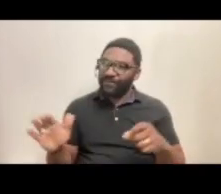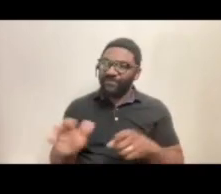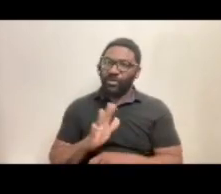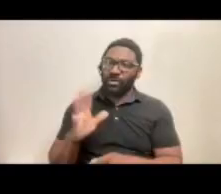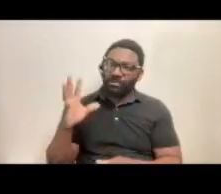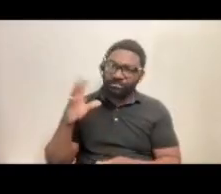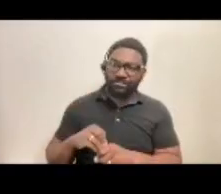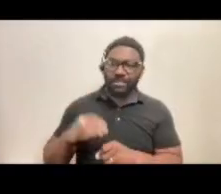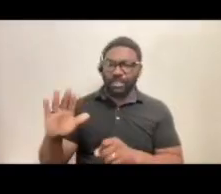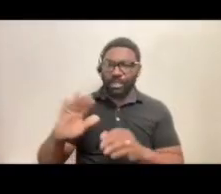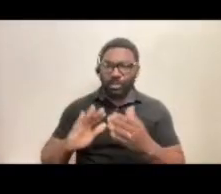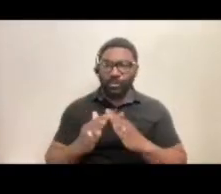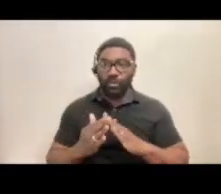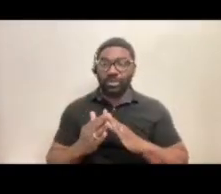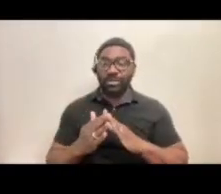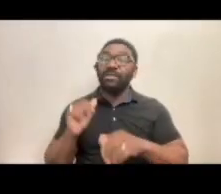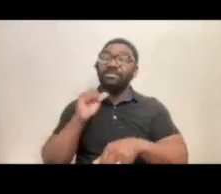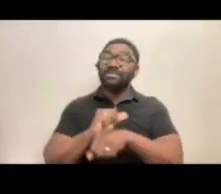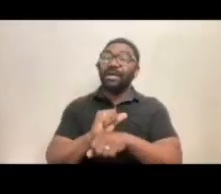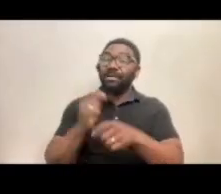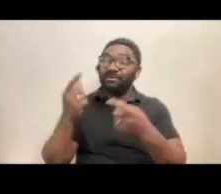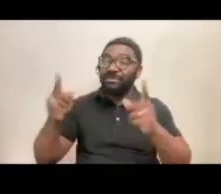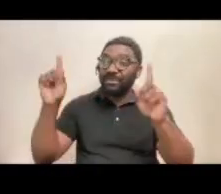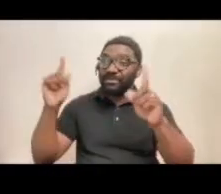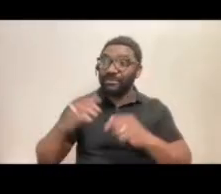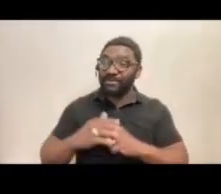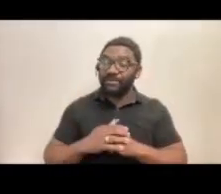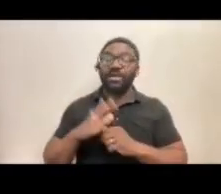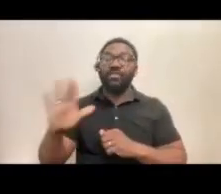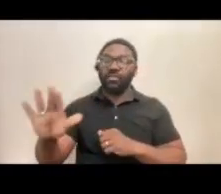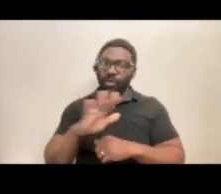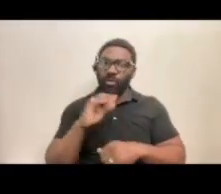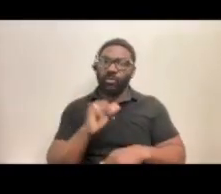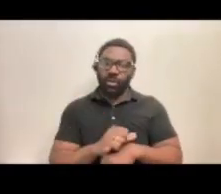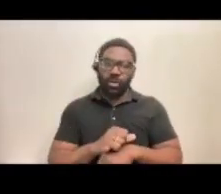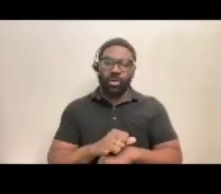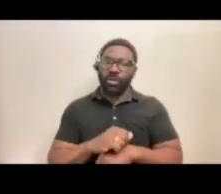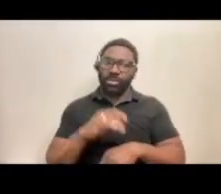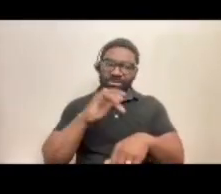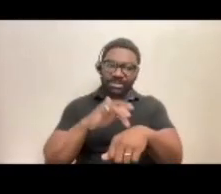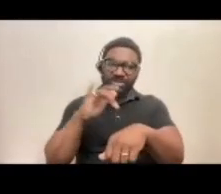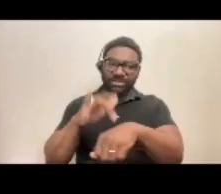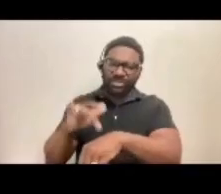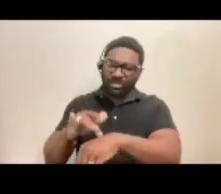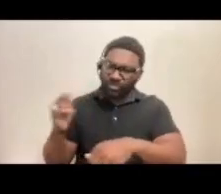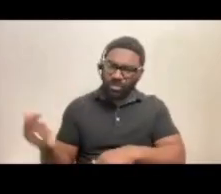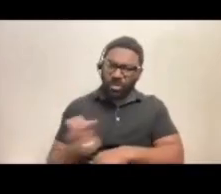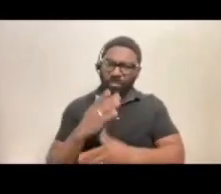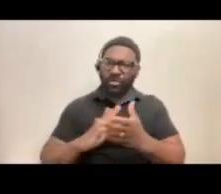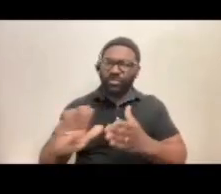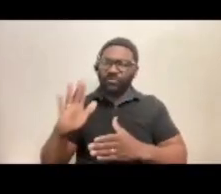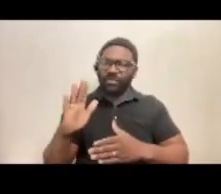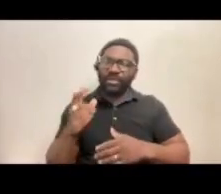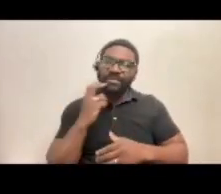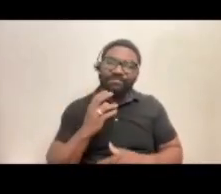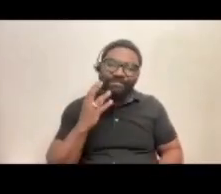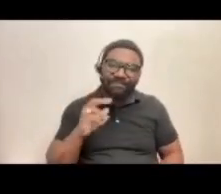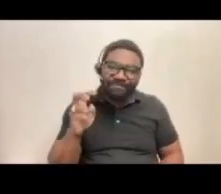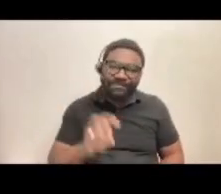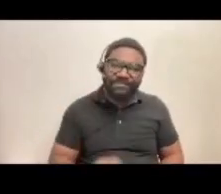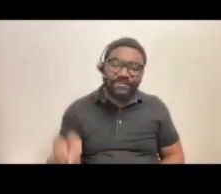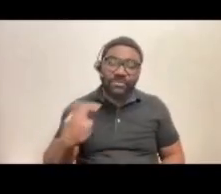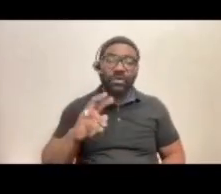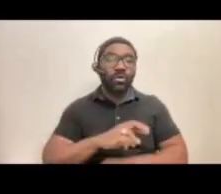employment. Their work touches every aspect of a person's journey, from work readiness to communication,